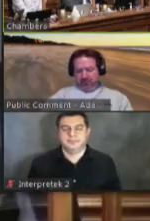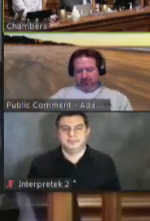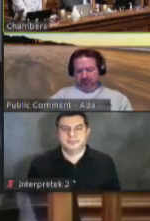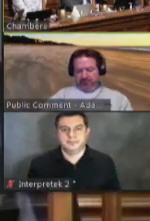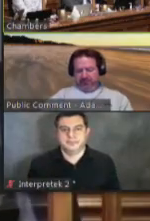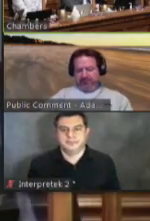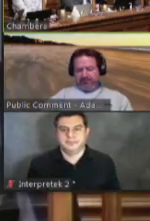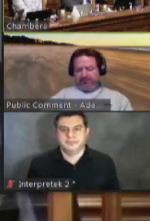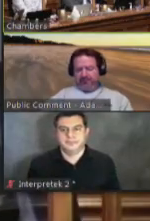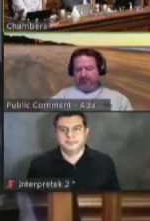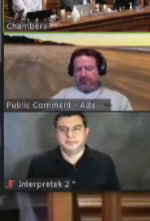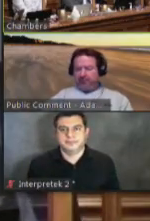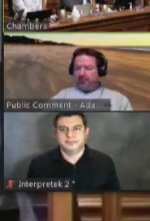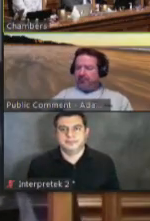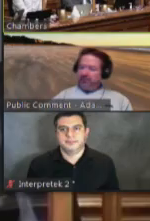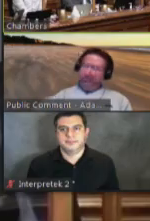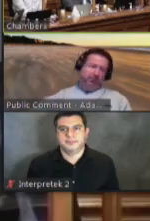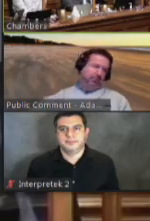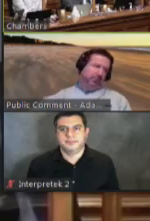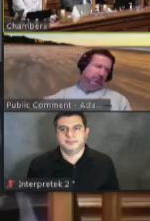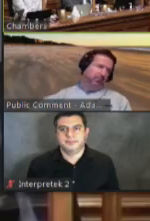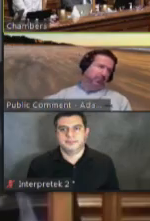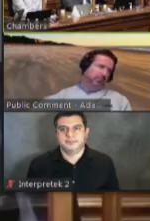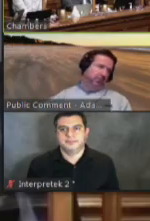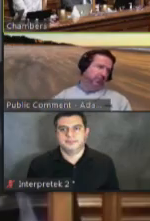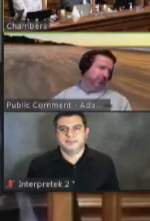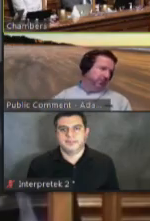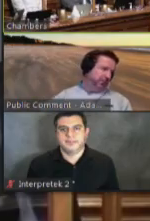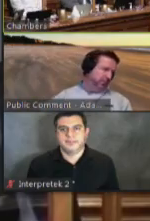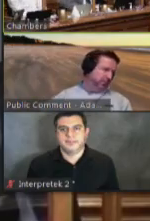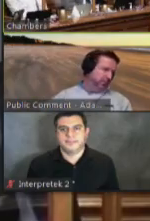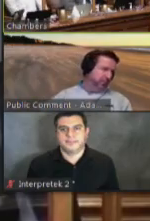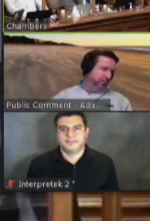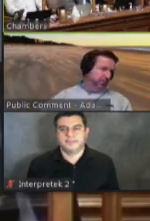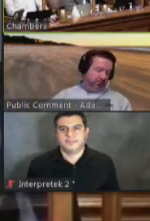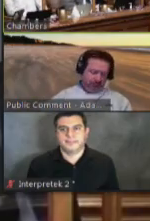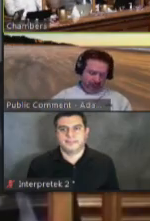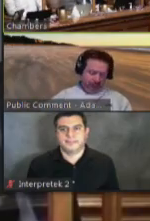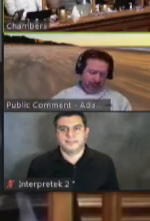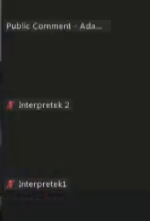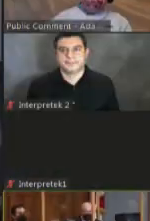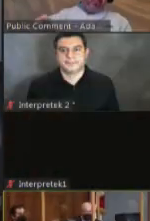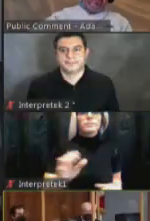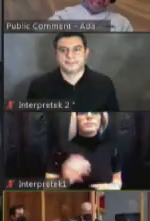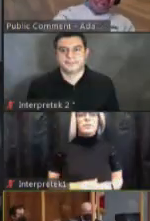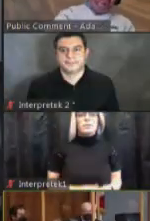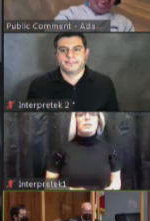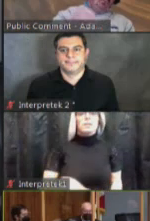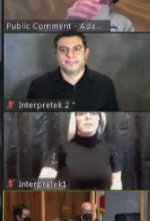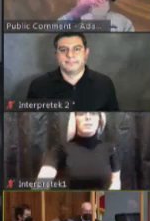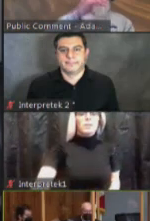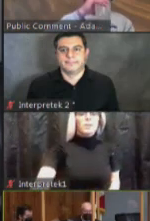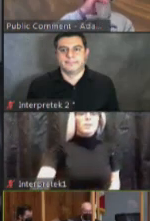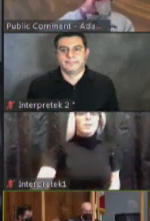how we can better require mask wearing on the RTS system. And I will be prepared to make a motion at that